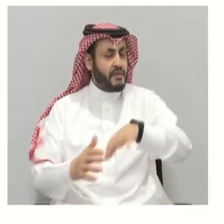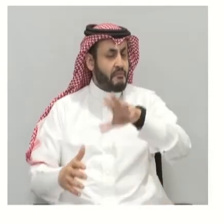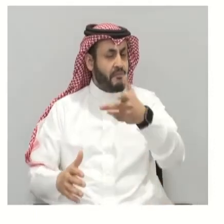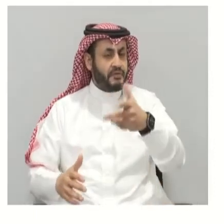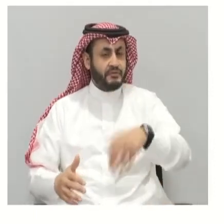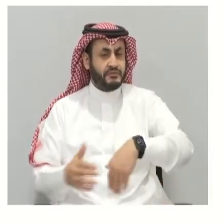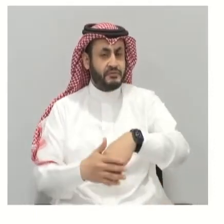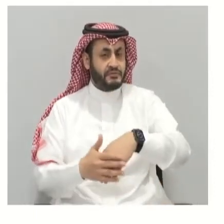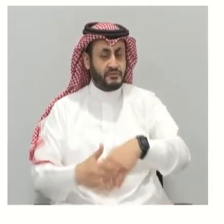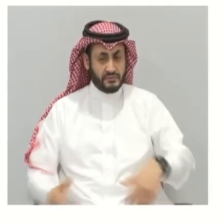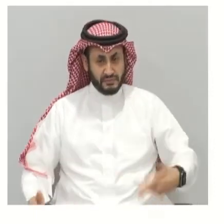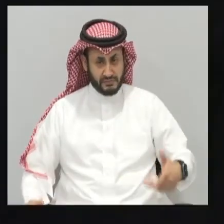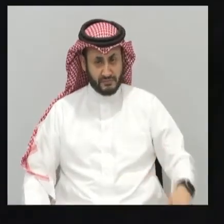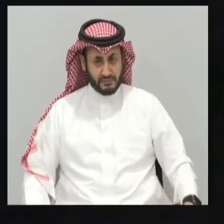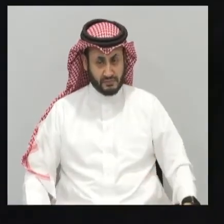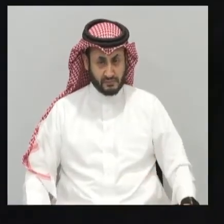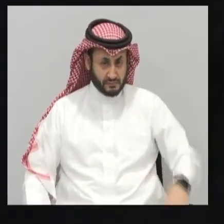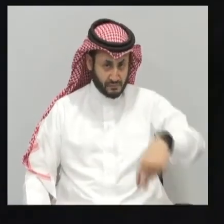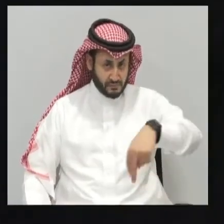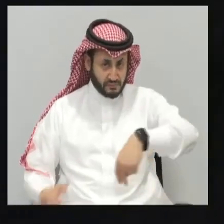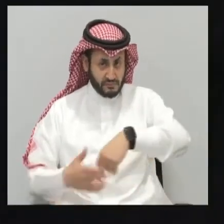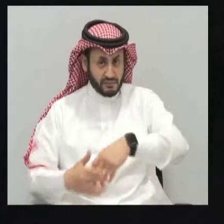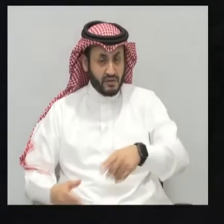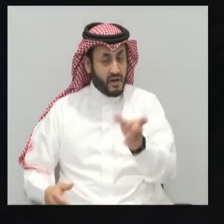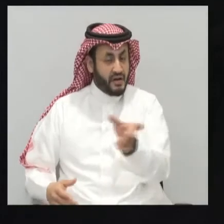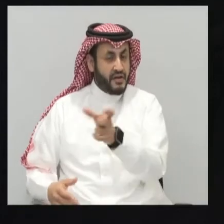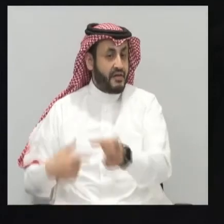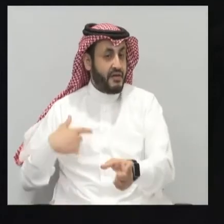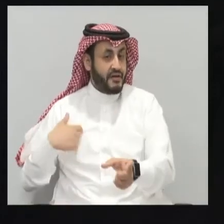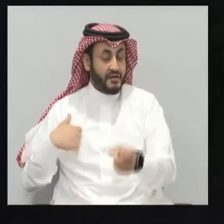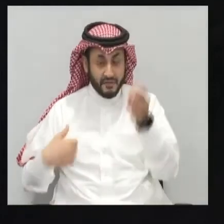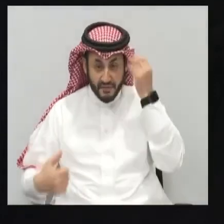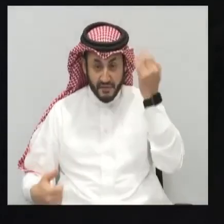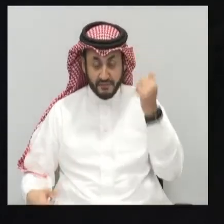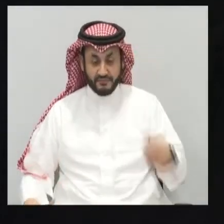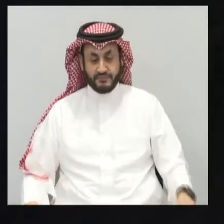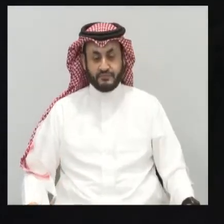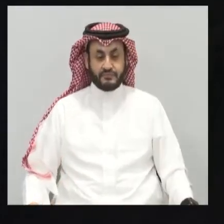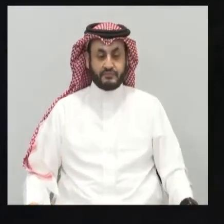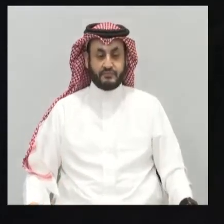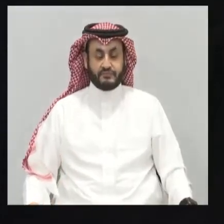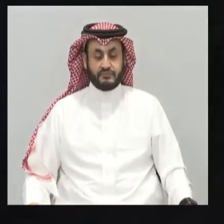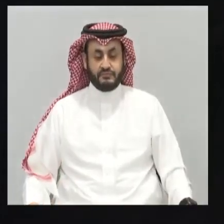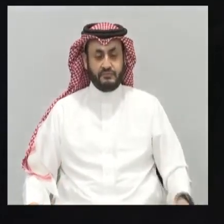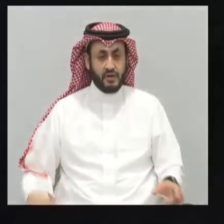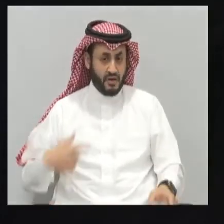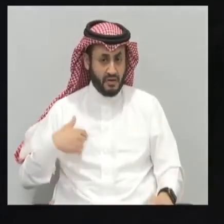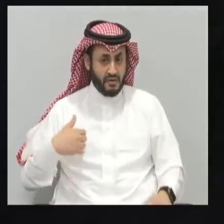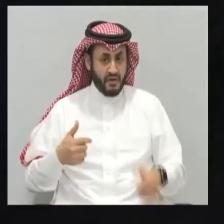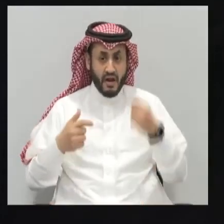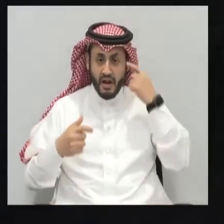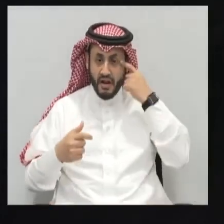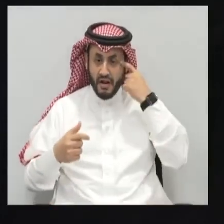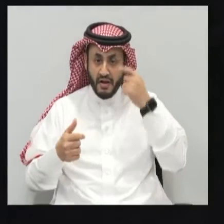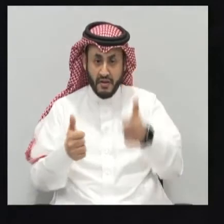the text, there were mentioned few names or three names. What were these three names? It's names of Korean